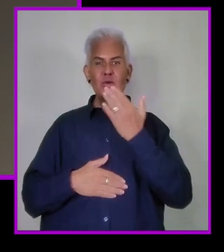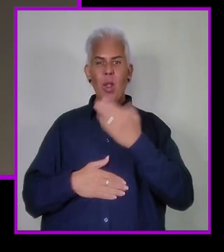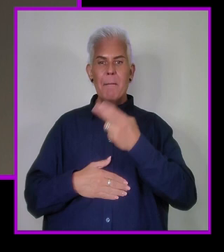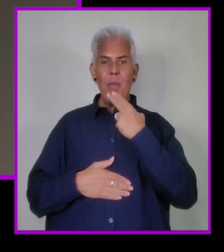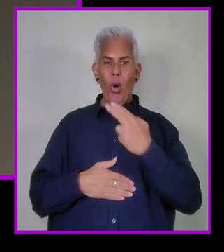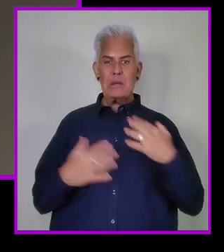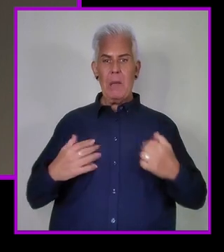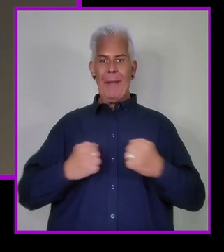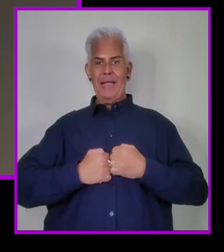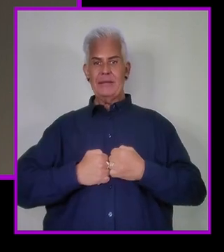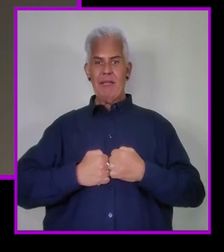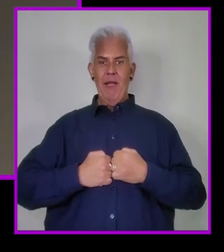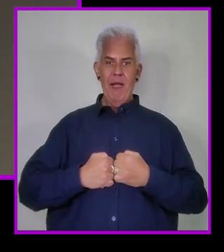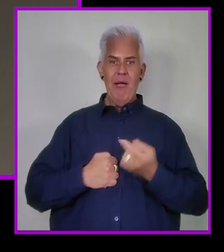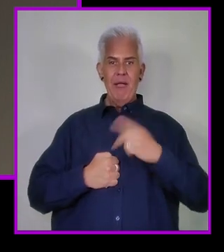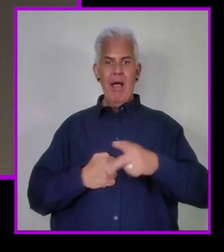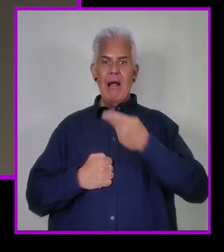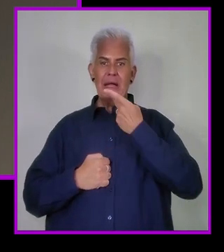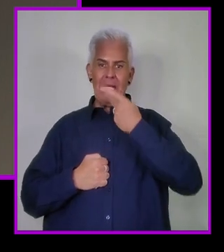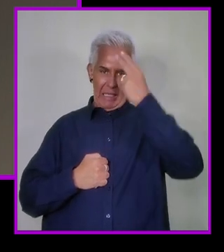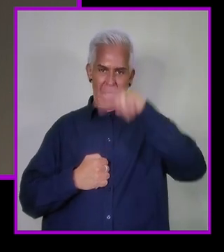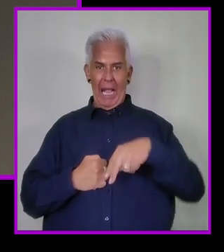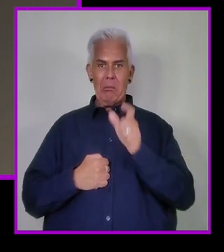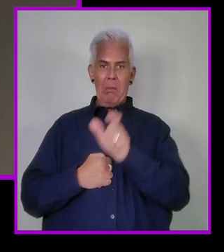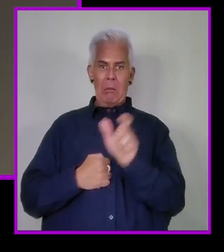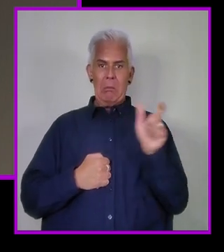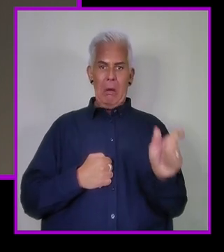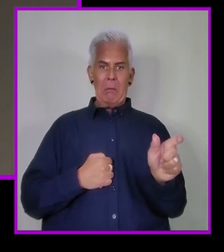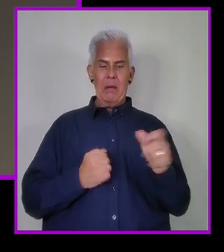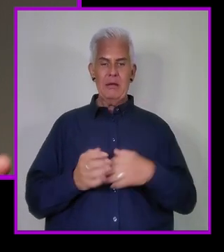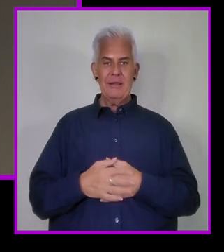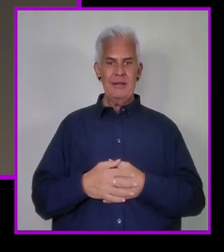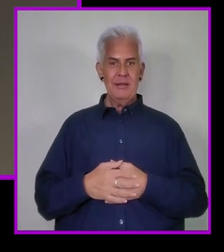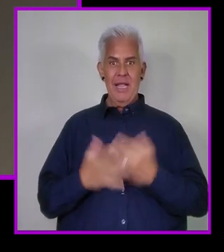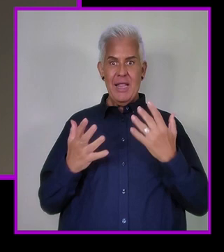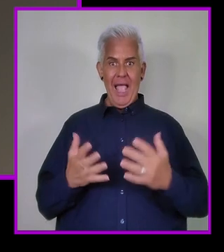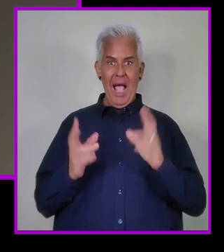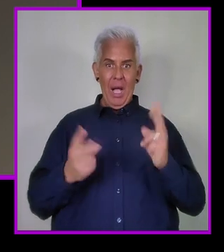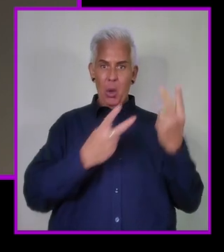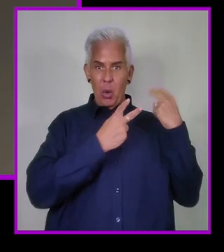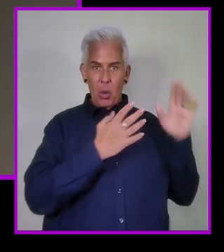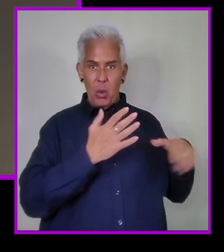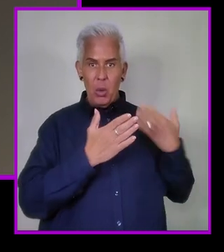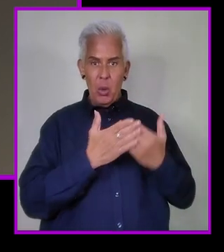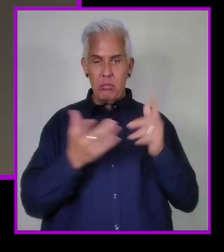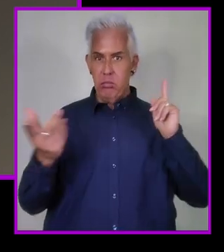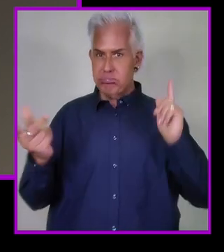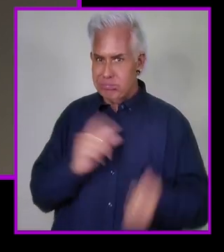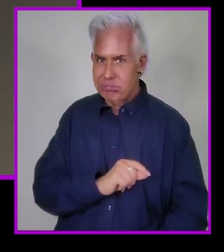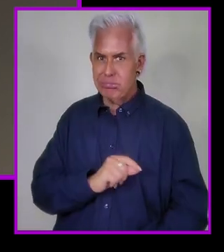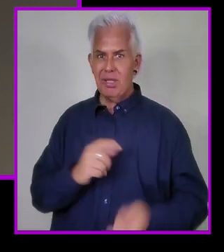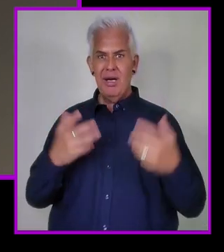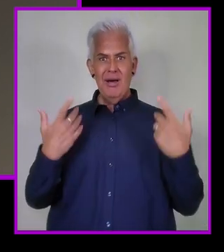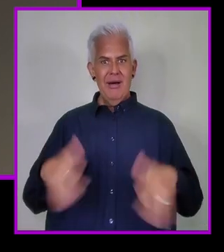blazers and had double-barreled names. And it just is unrecognizable as an industry in the way that it